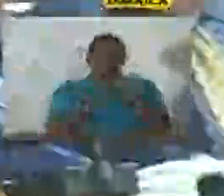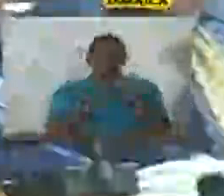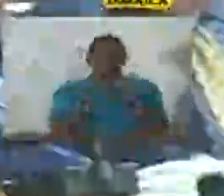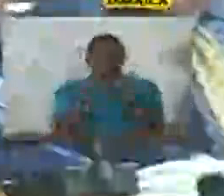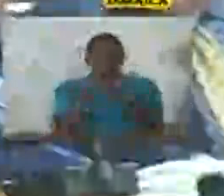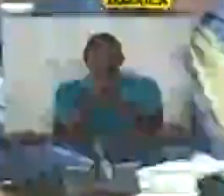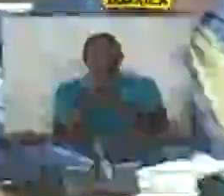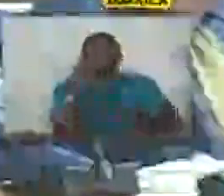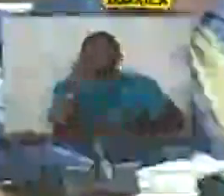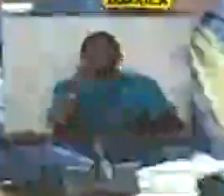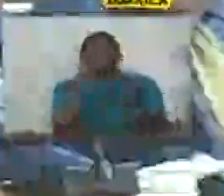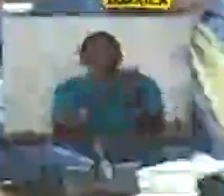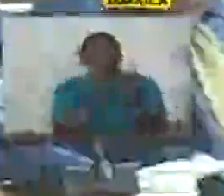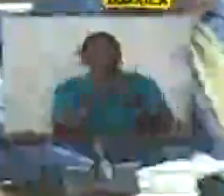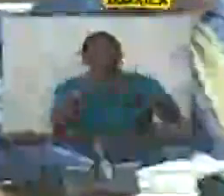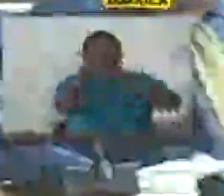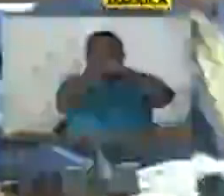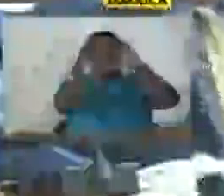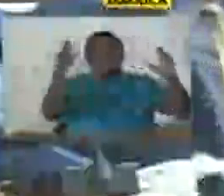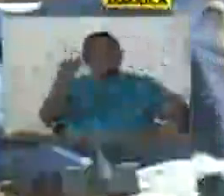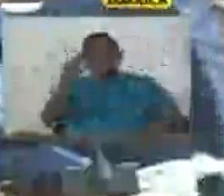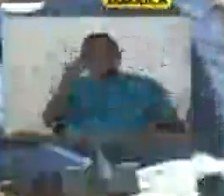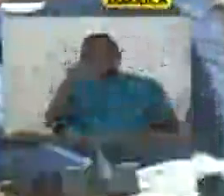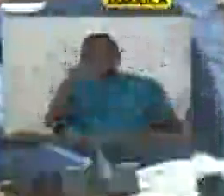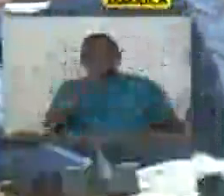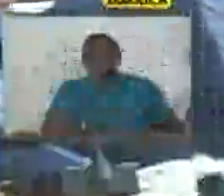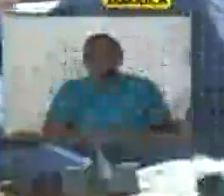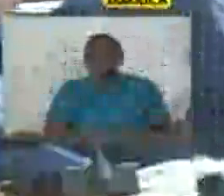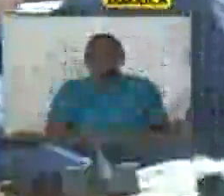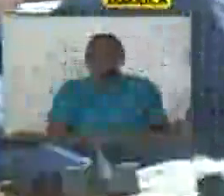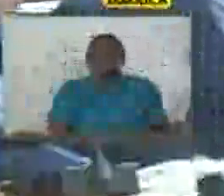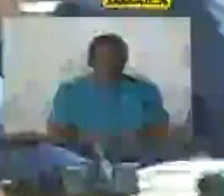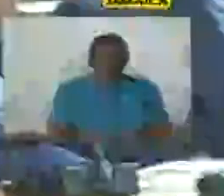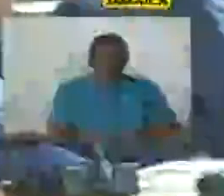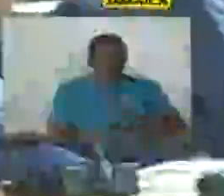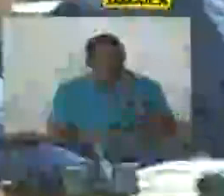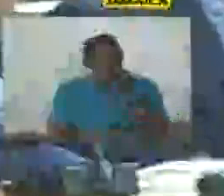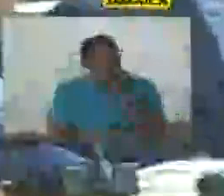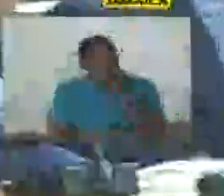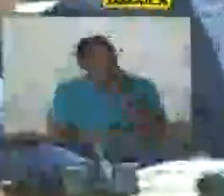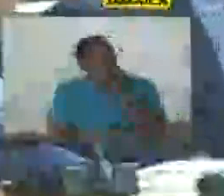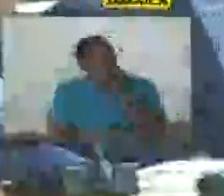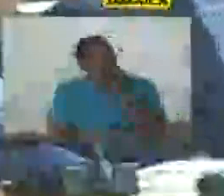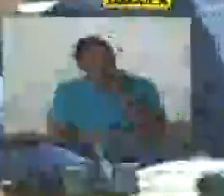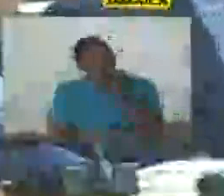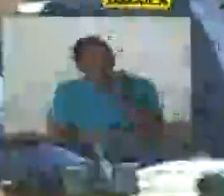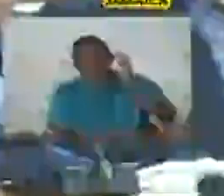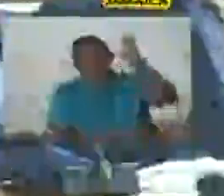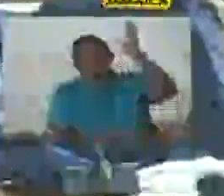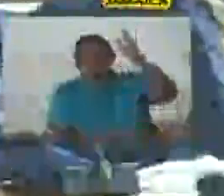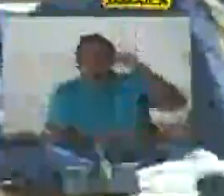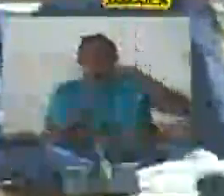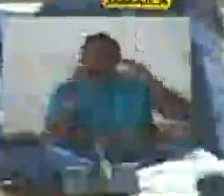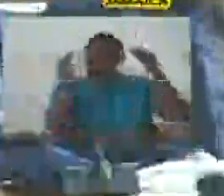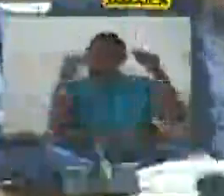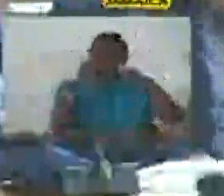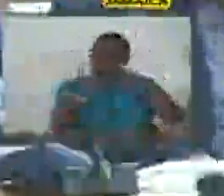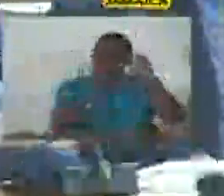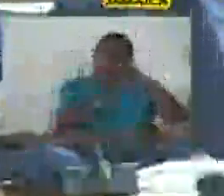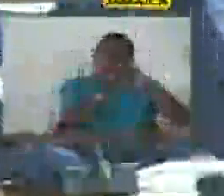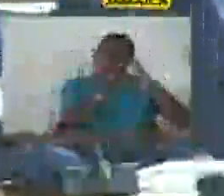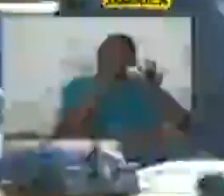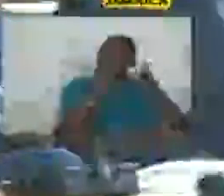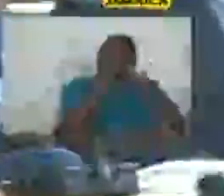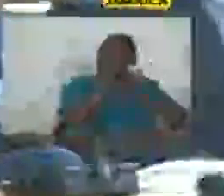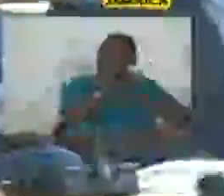for the realization of Vision 2030. So, Mr. Speaker, the focus on developing an integrated